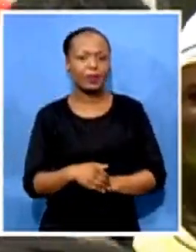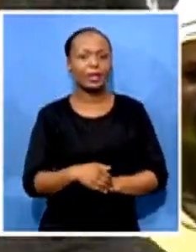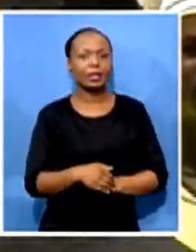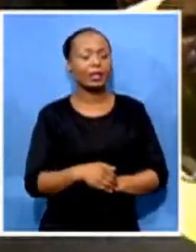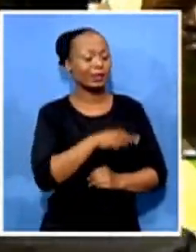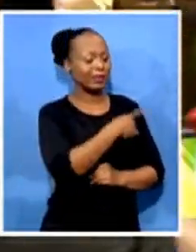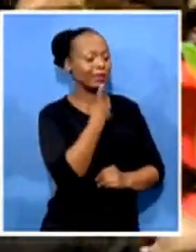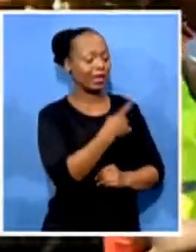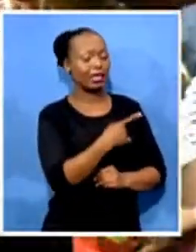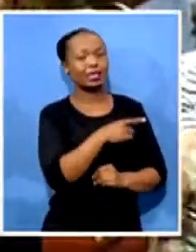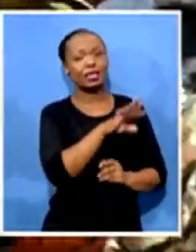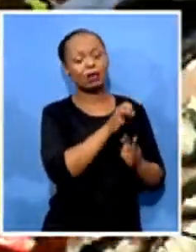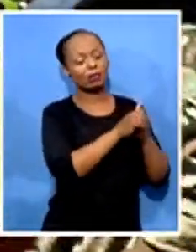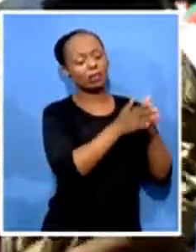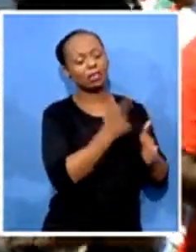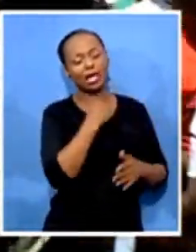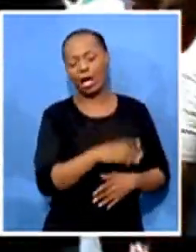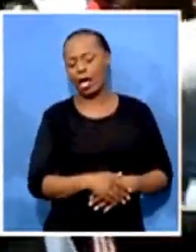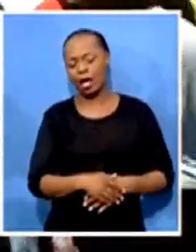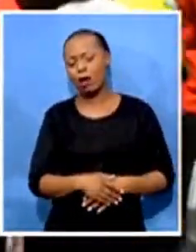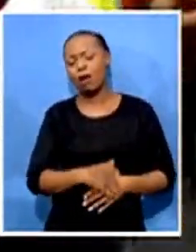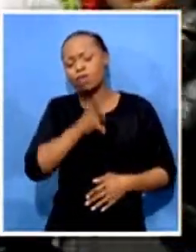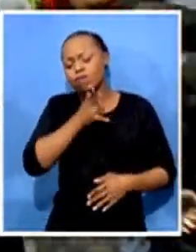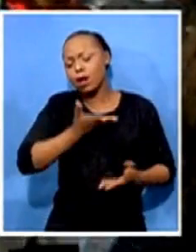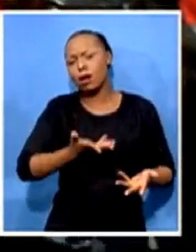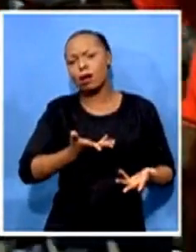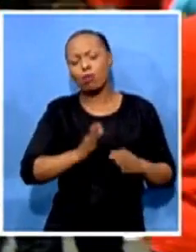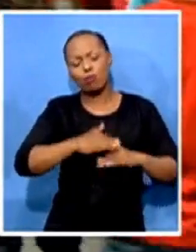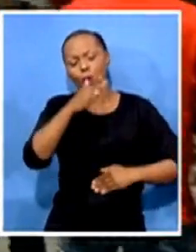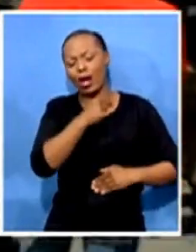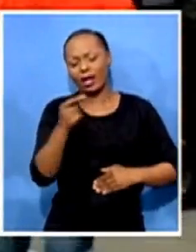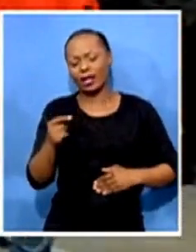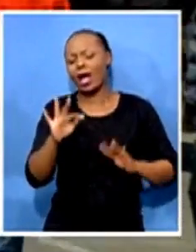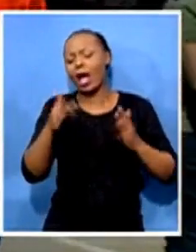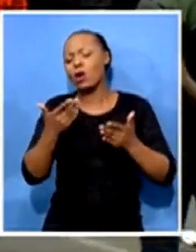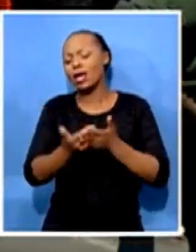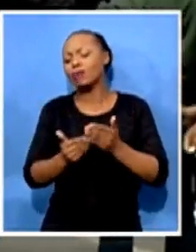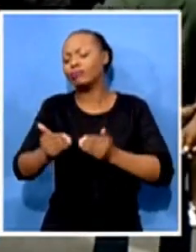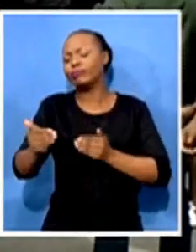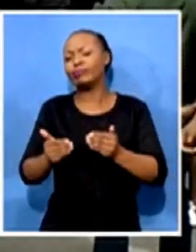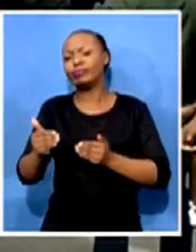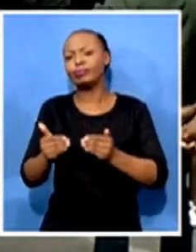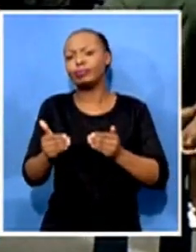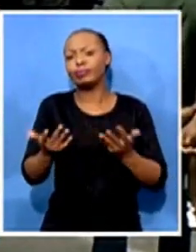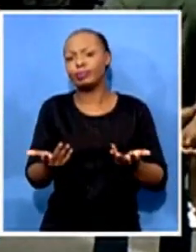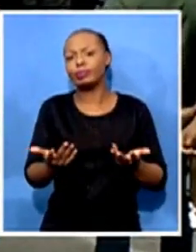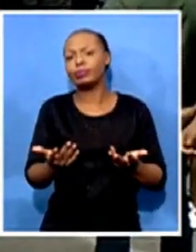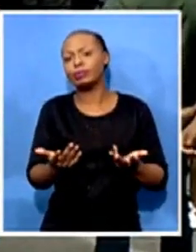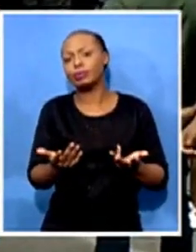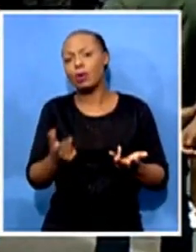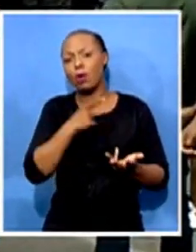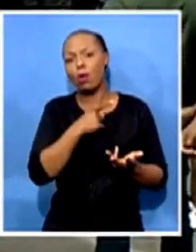How can we make this, you know, work? We've got too many people who are already agitated because they'd had water